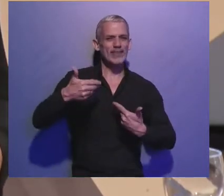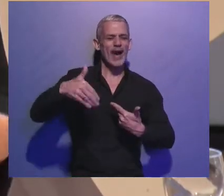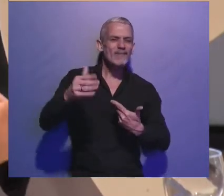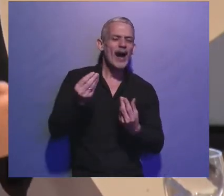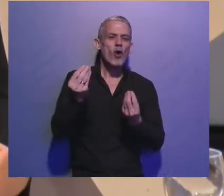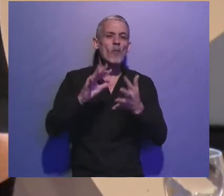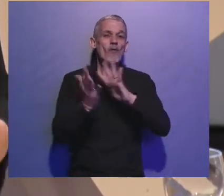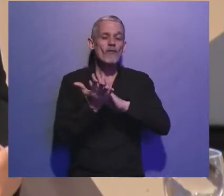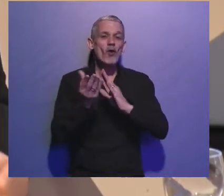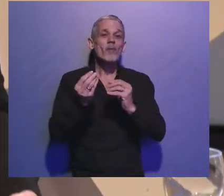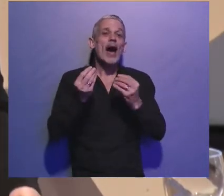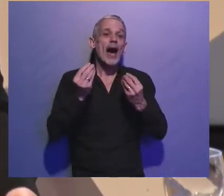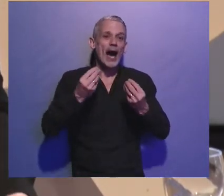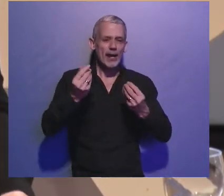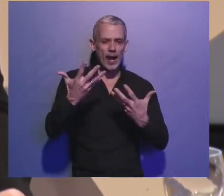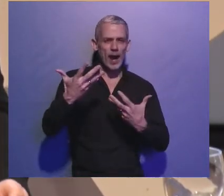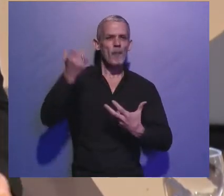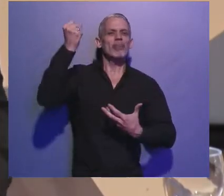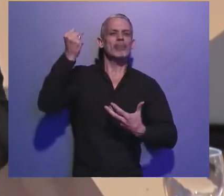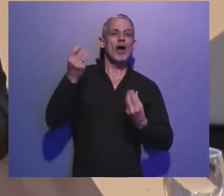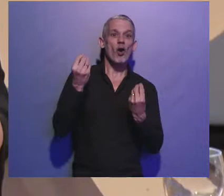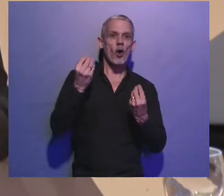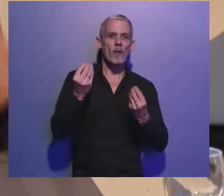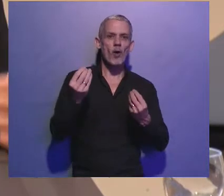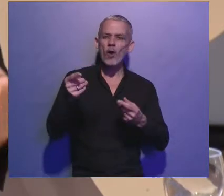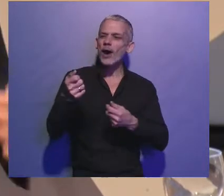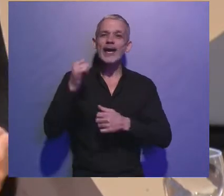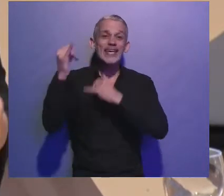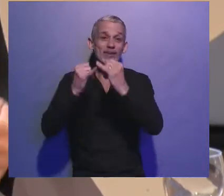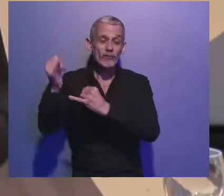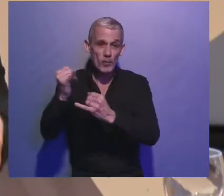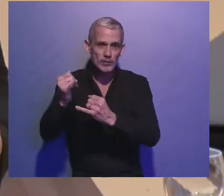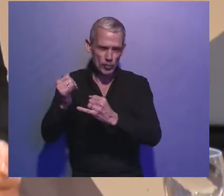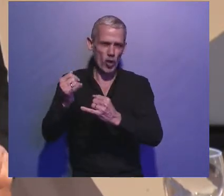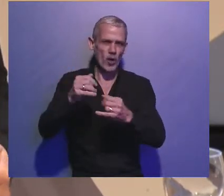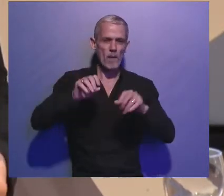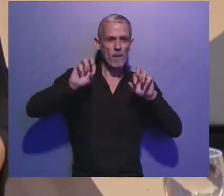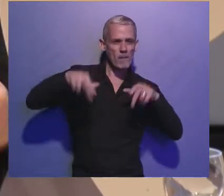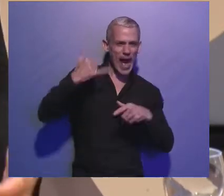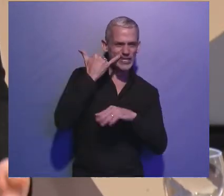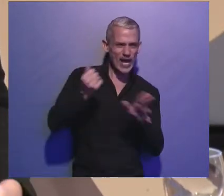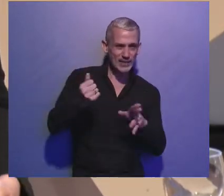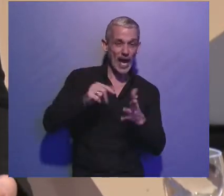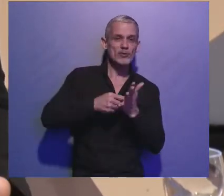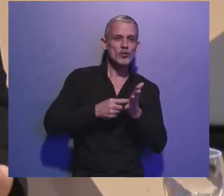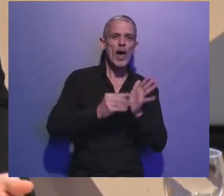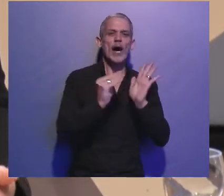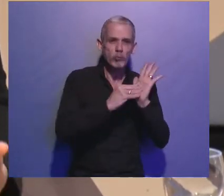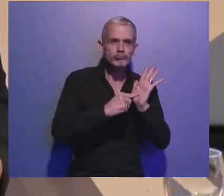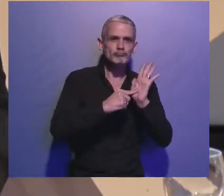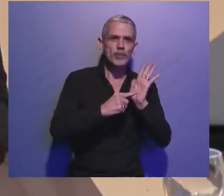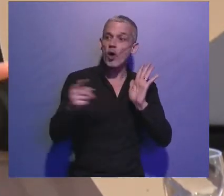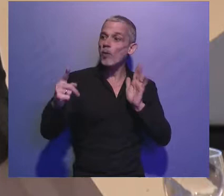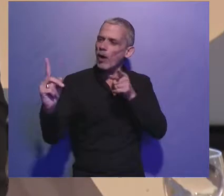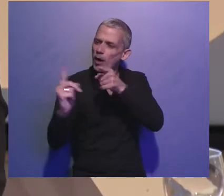go beyond just implementing the measures in the policy and starts building relationships and making connections that are actually making the policy